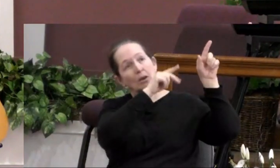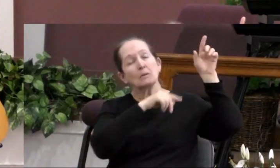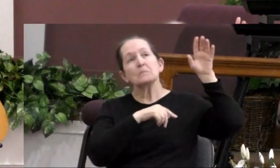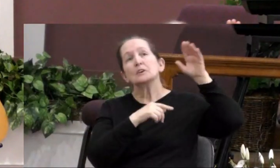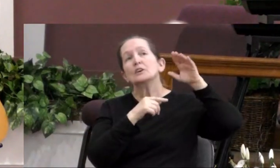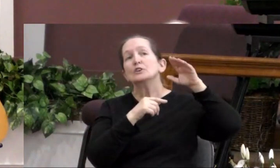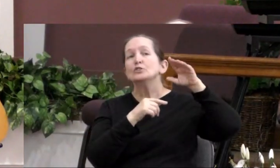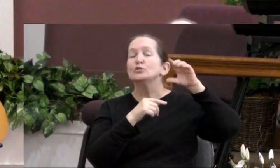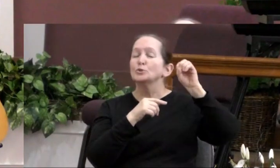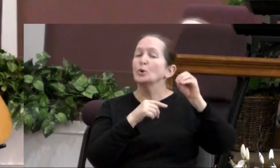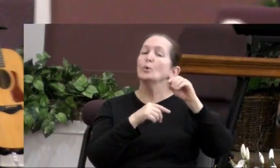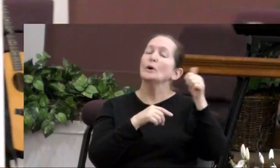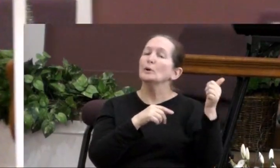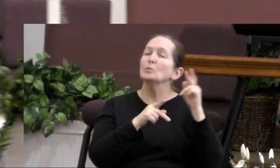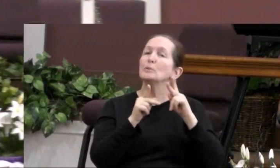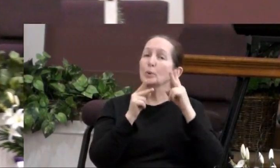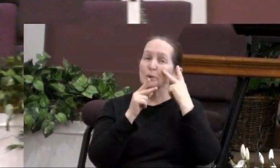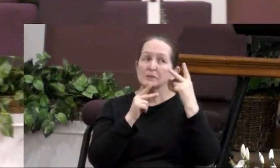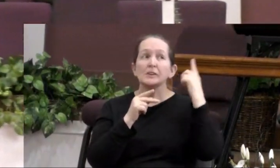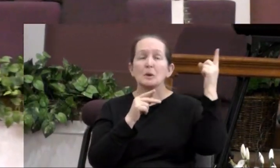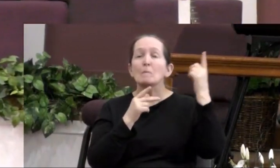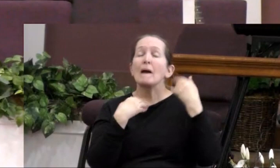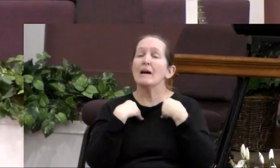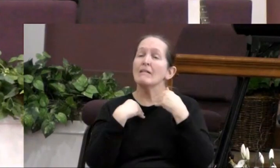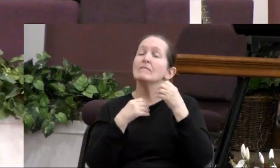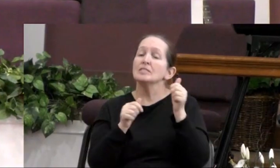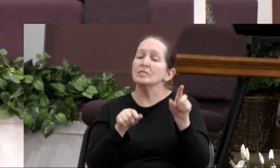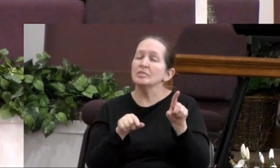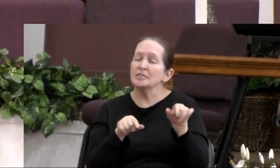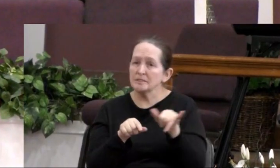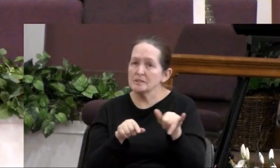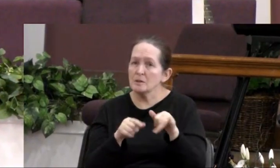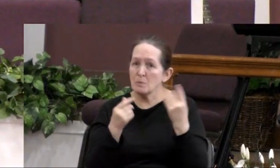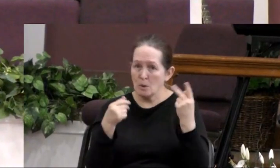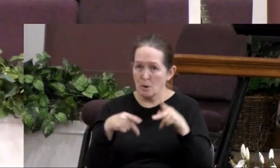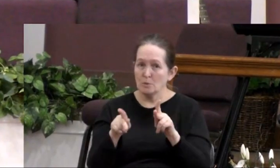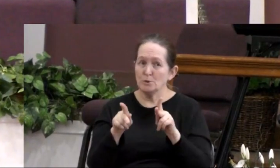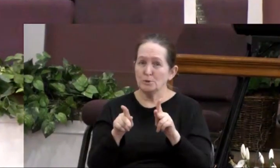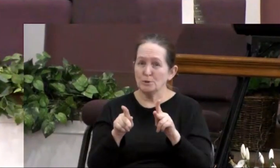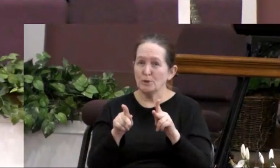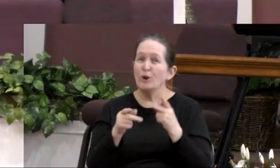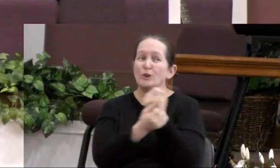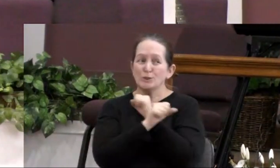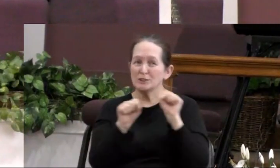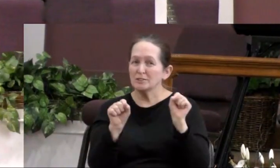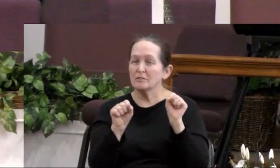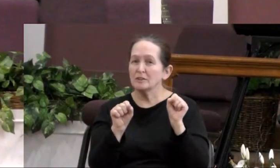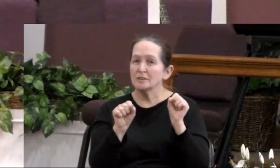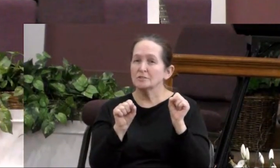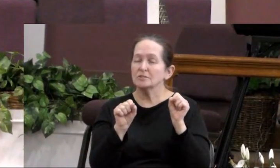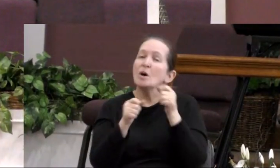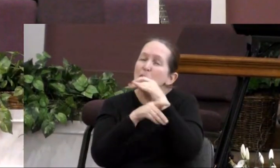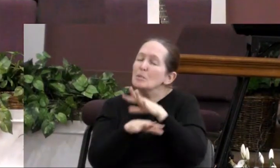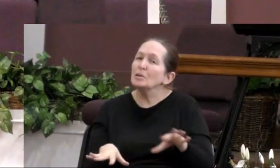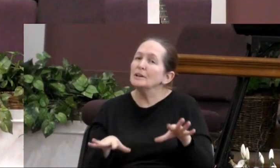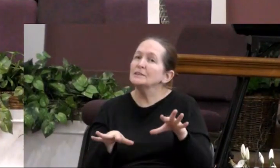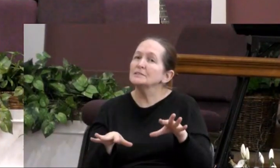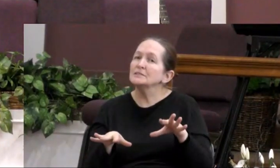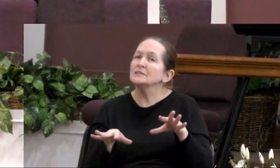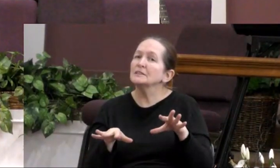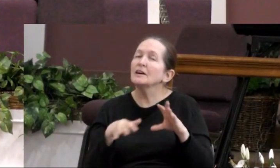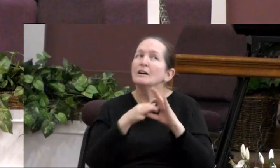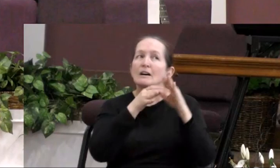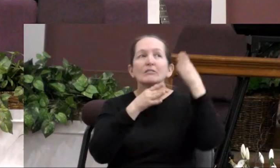so others will have the same opportunity of that salvation, of that blessing, of God's